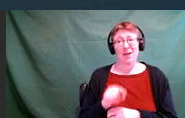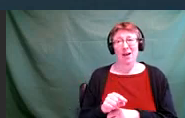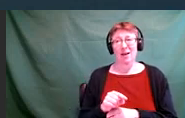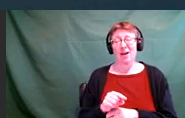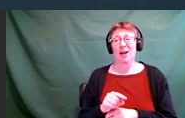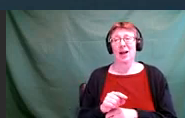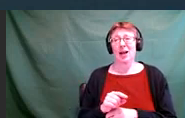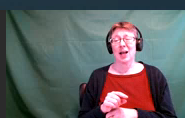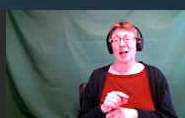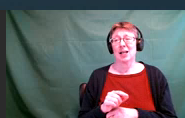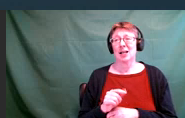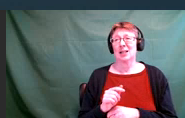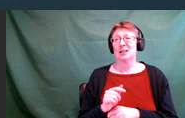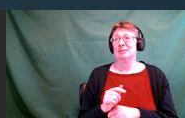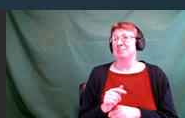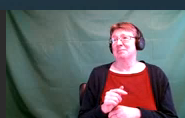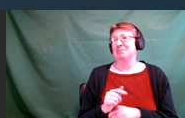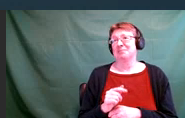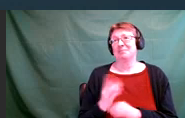to constantly